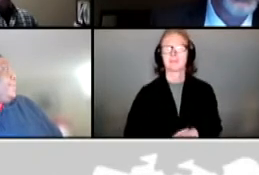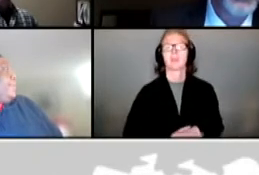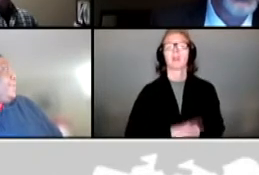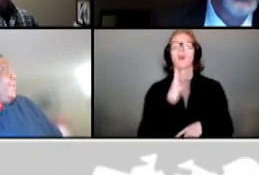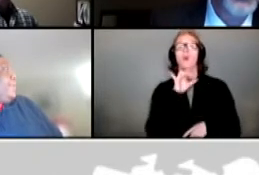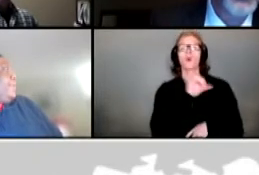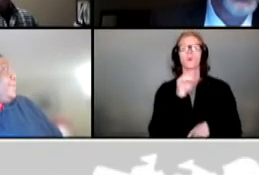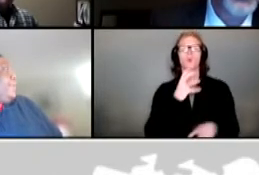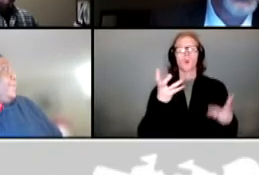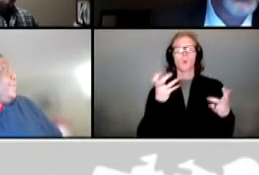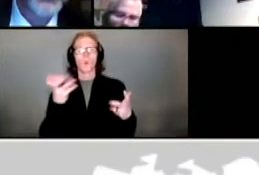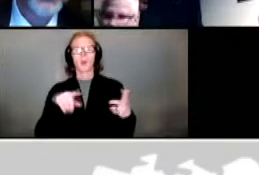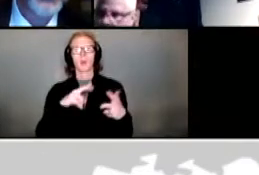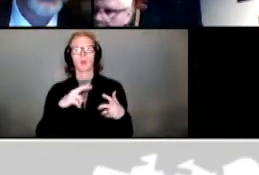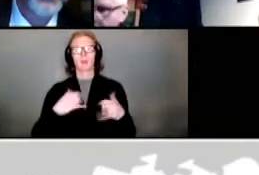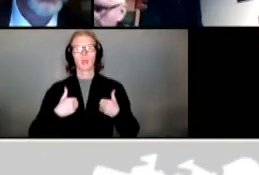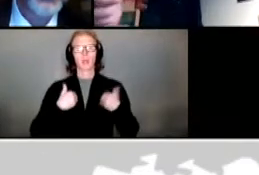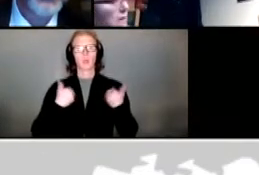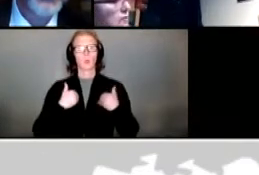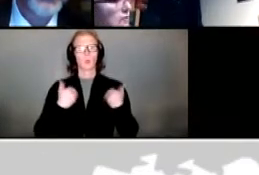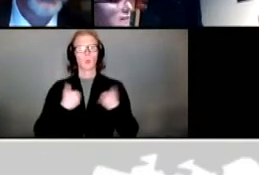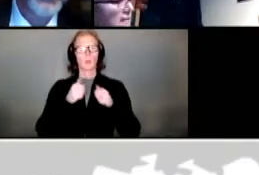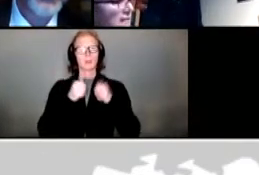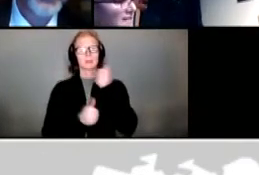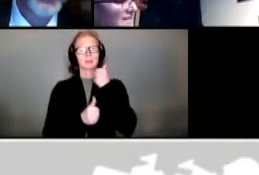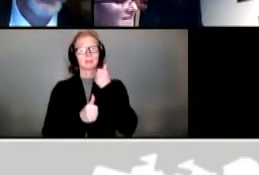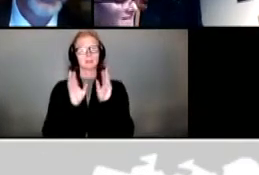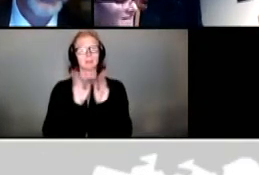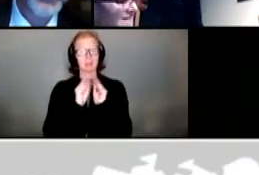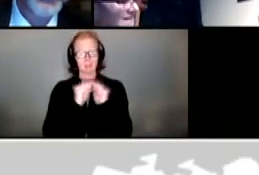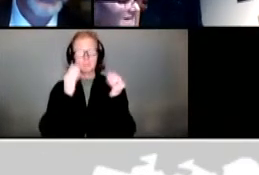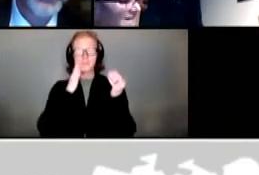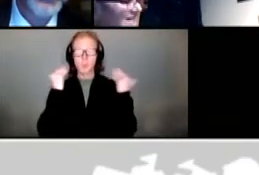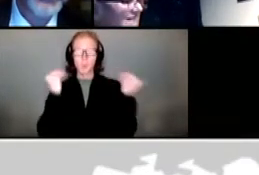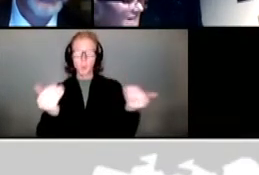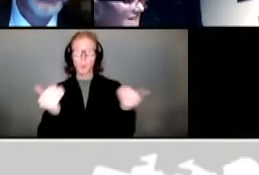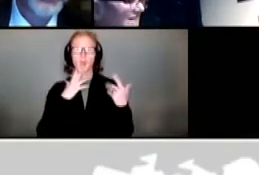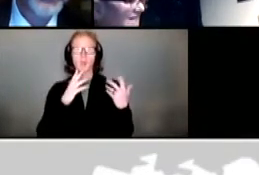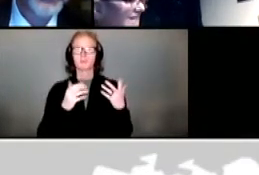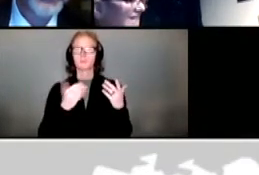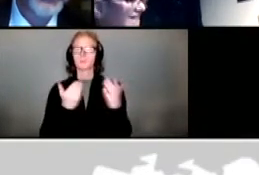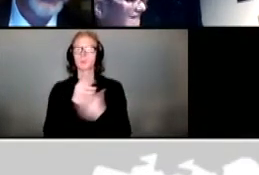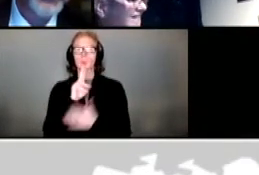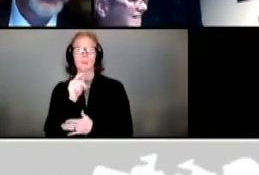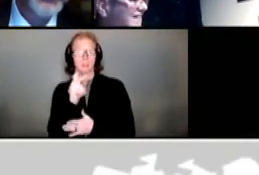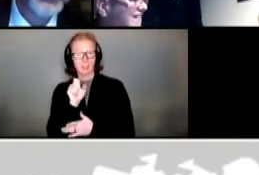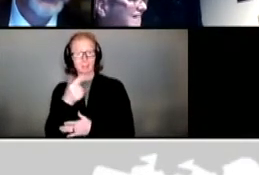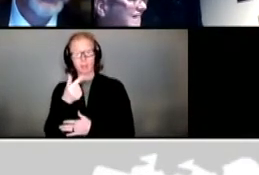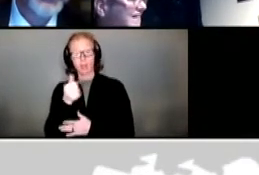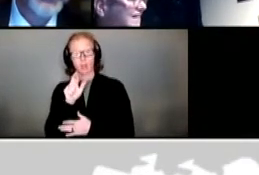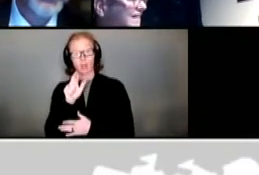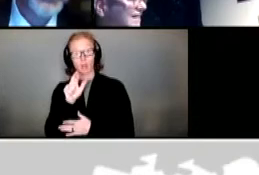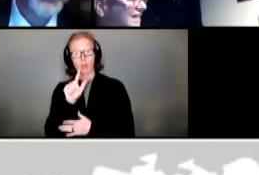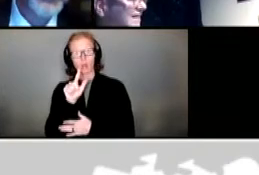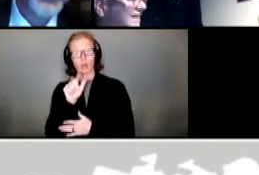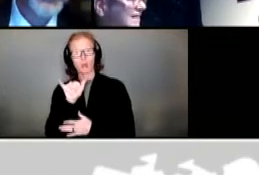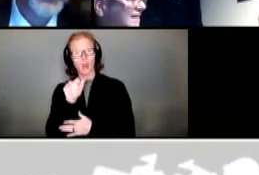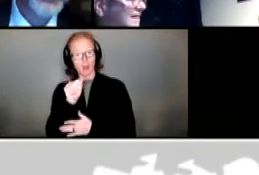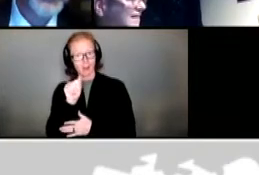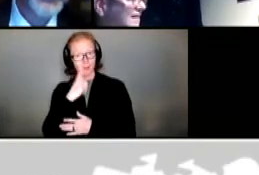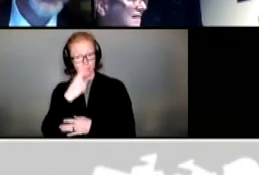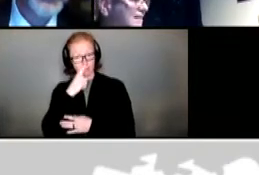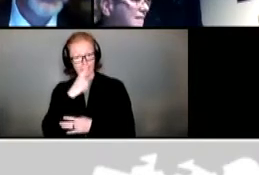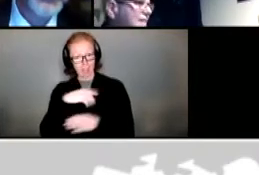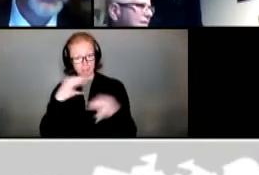have the youth subcommittee give a brief update. Gloria? All right. Thank you,